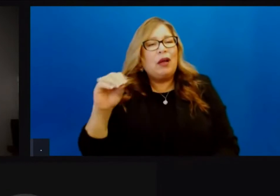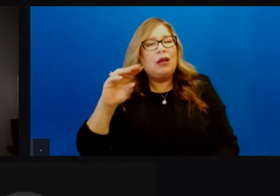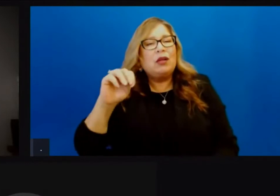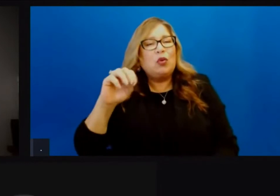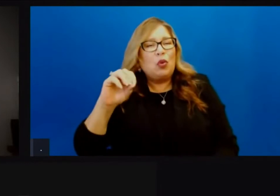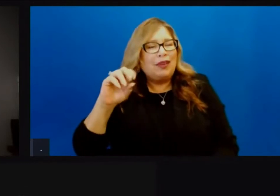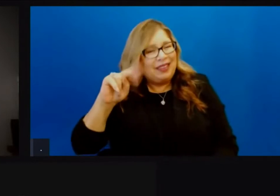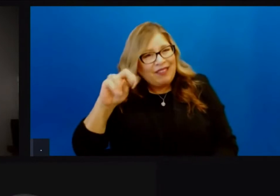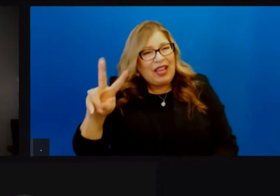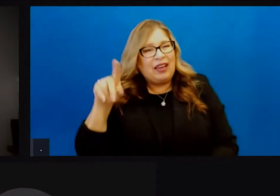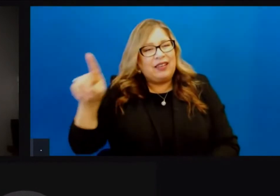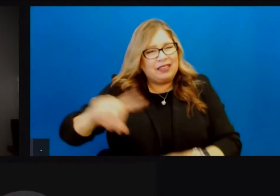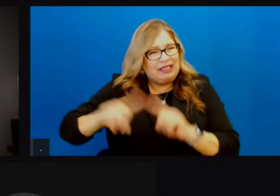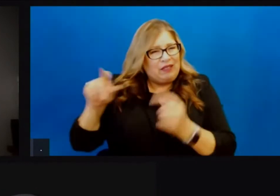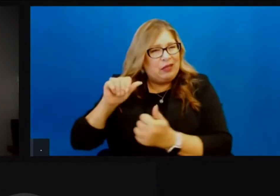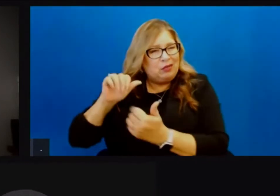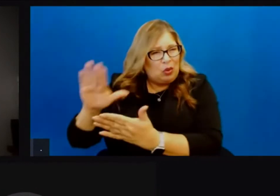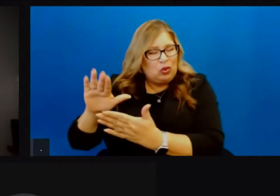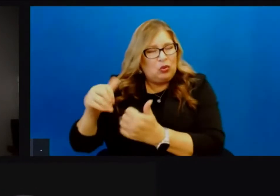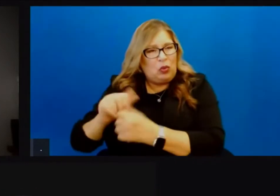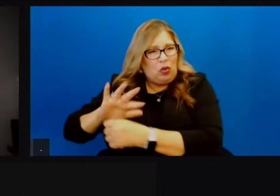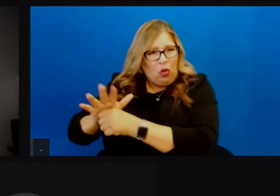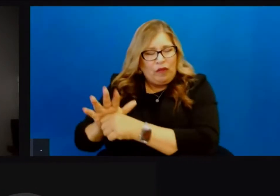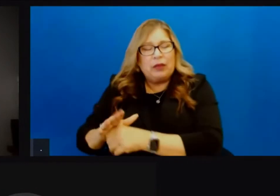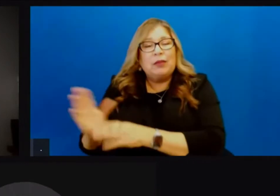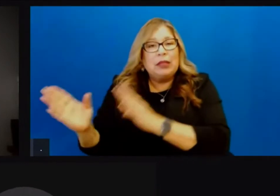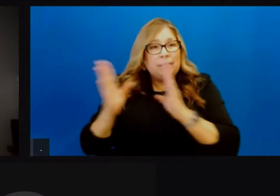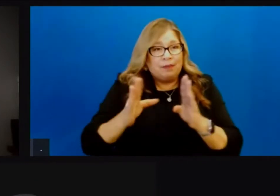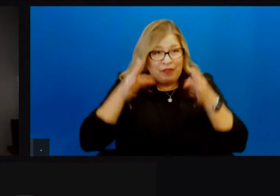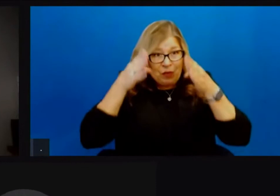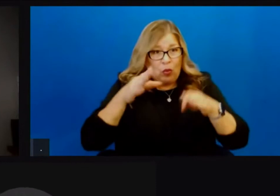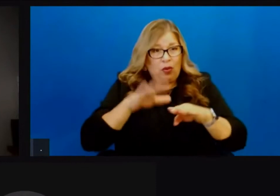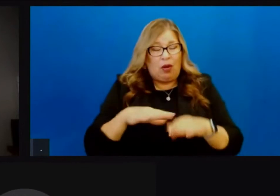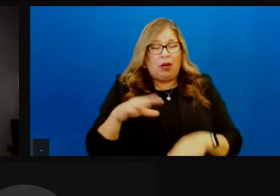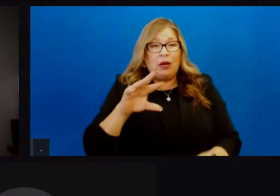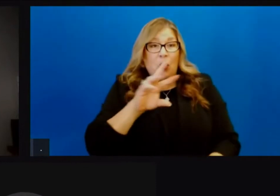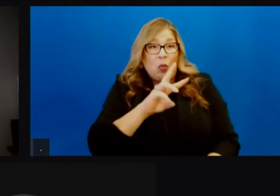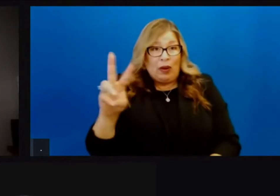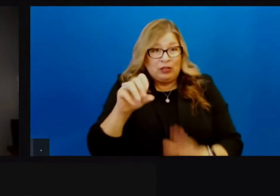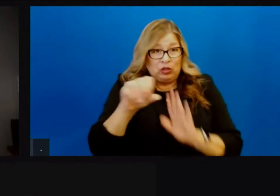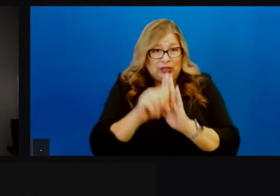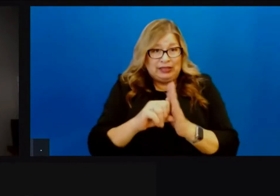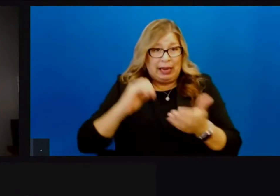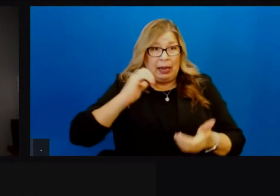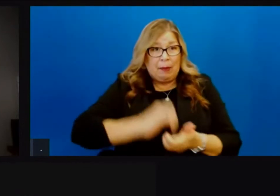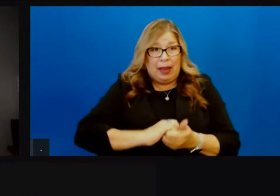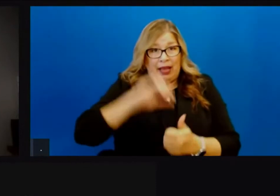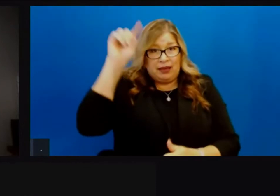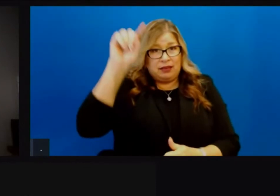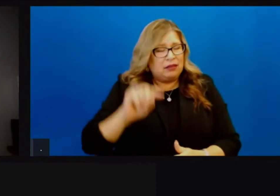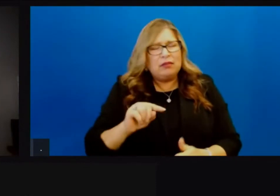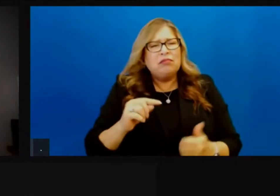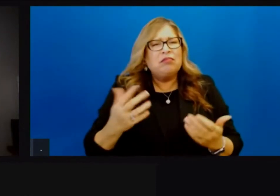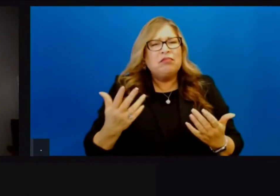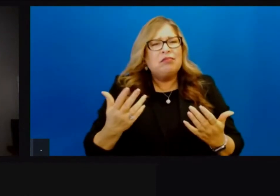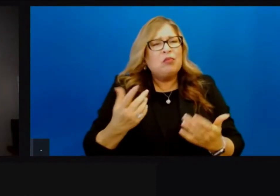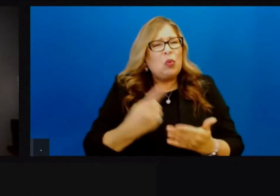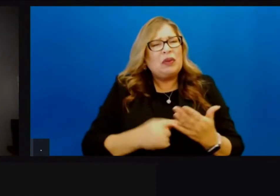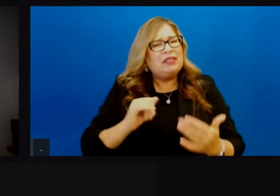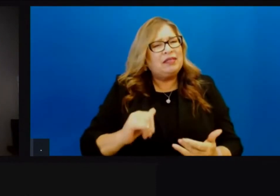COVID approaches. I'm just wondering, where does the Western States Pact stand now? Well, I think